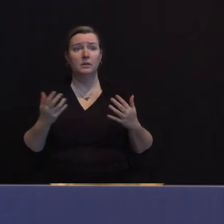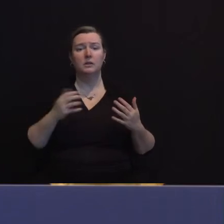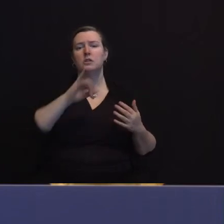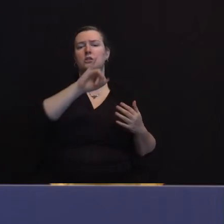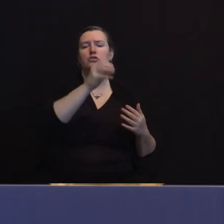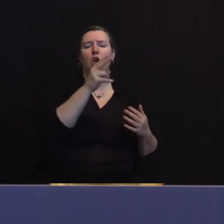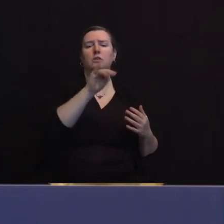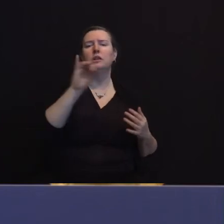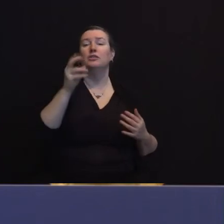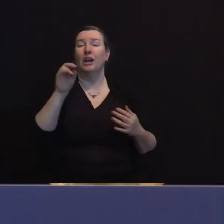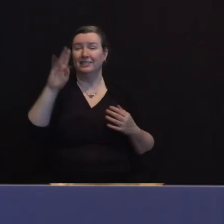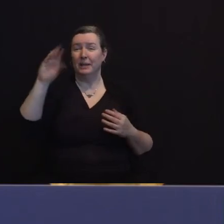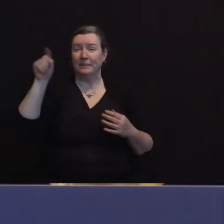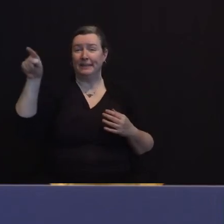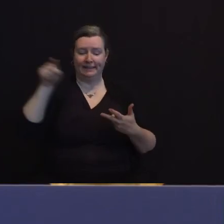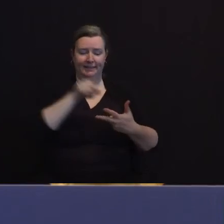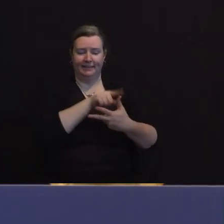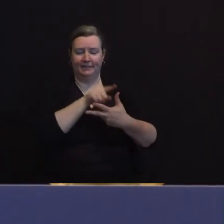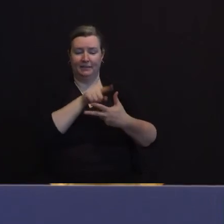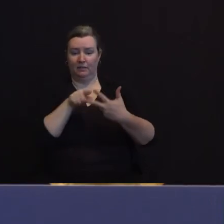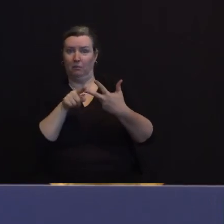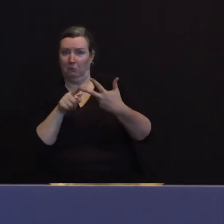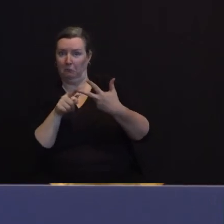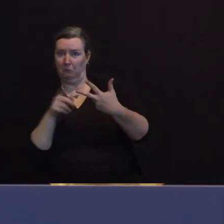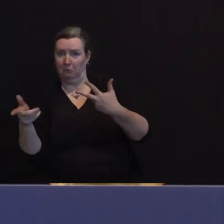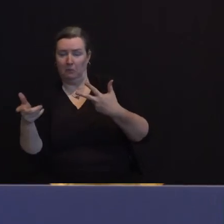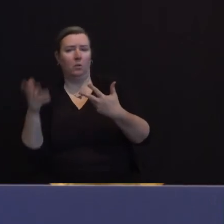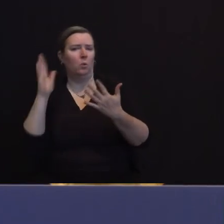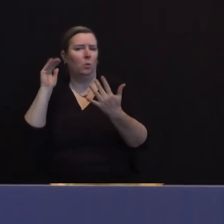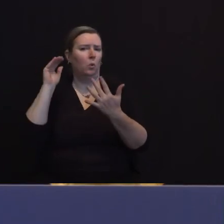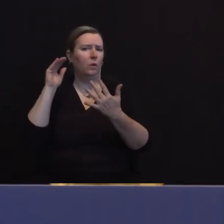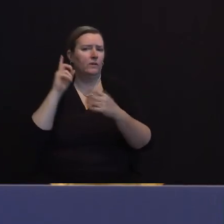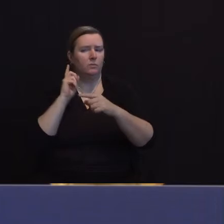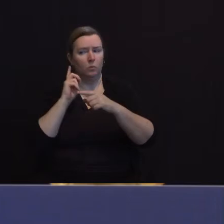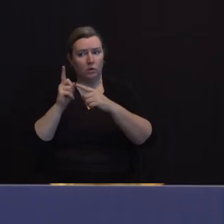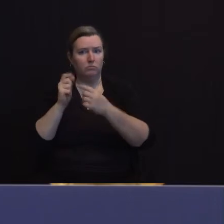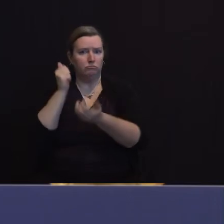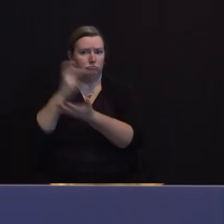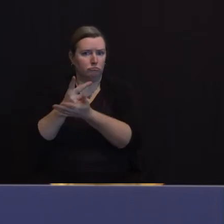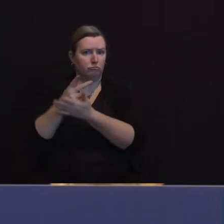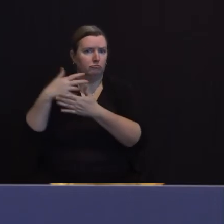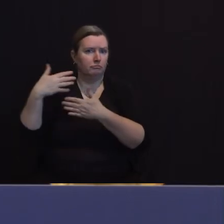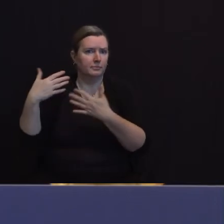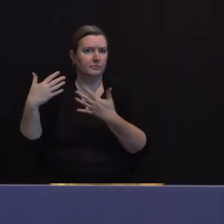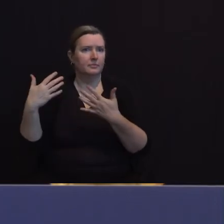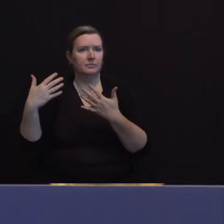good noise. It sounds like they're signaling their test trial